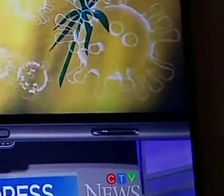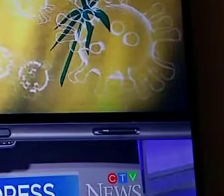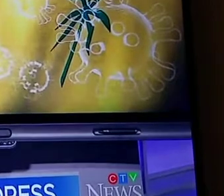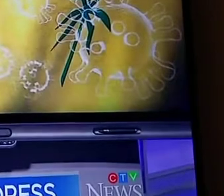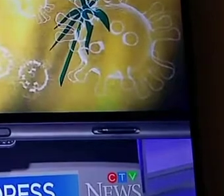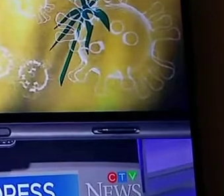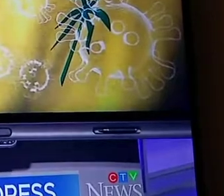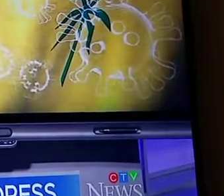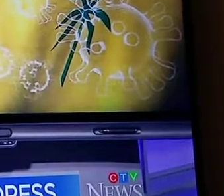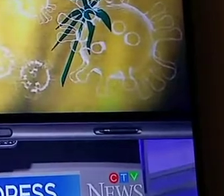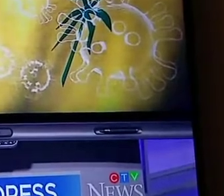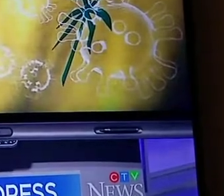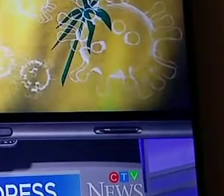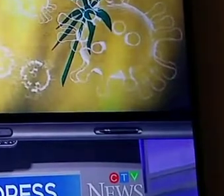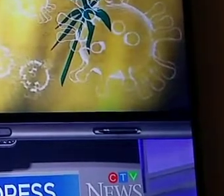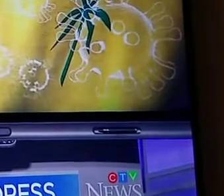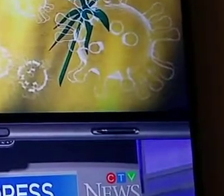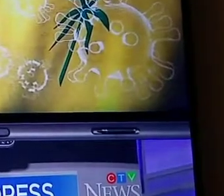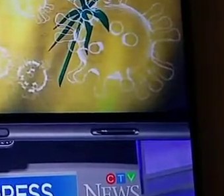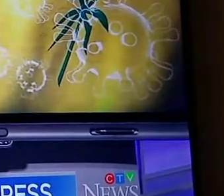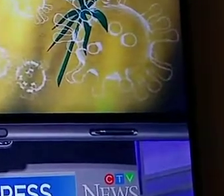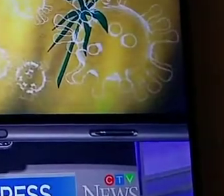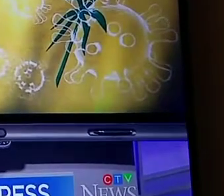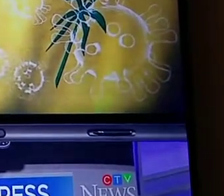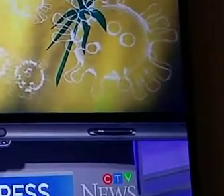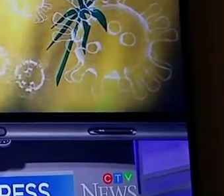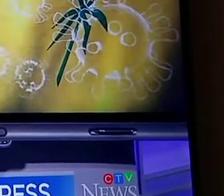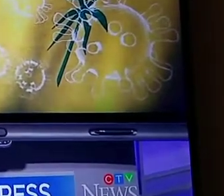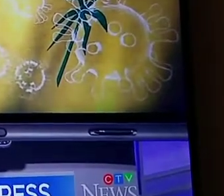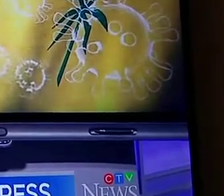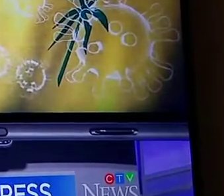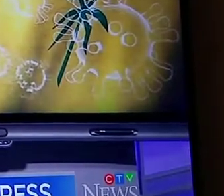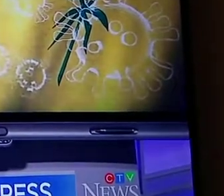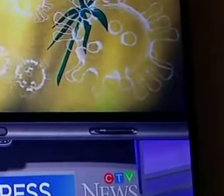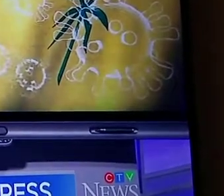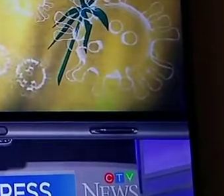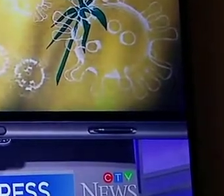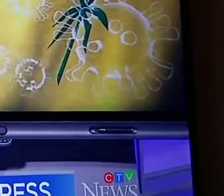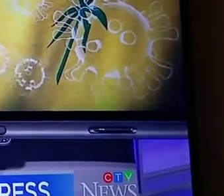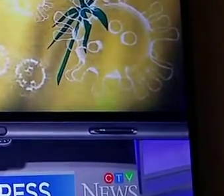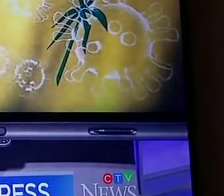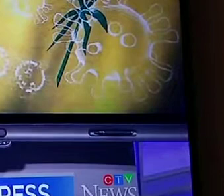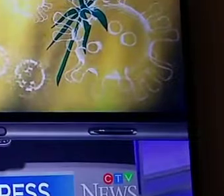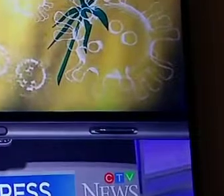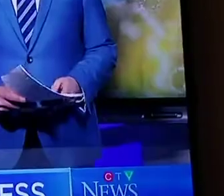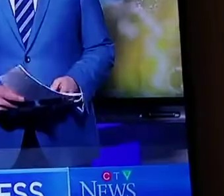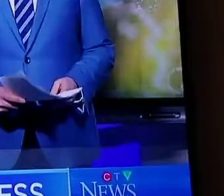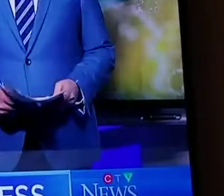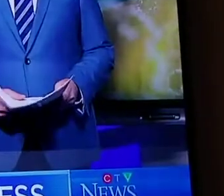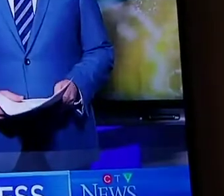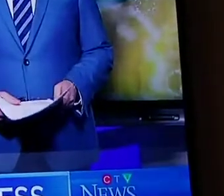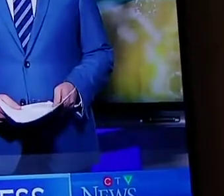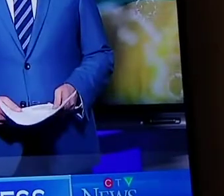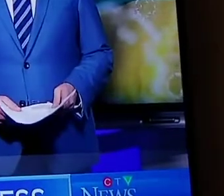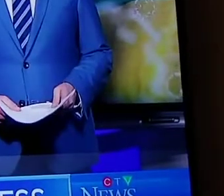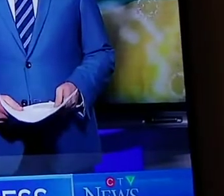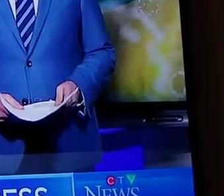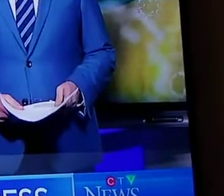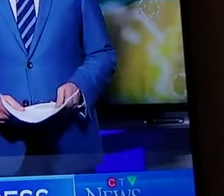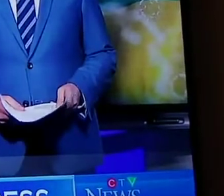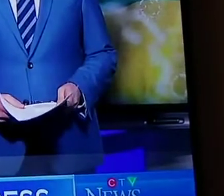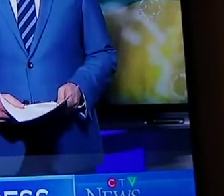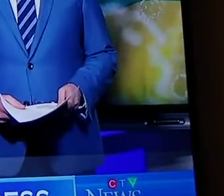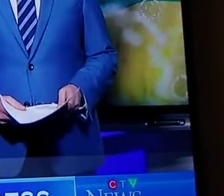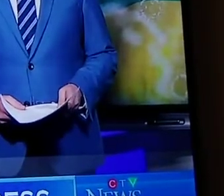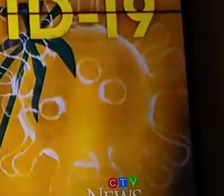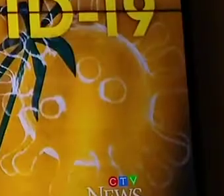that are allowed to reopen will be required to follow strict physical distancing and cleaning guidelines. Heather? Okay, thanks very much, Mark. And